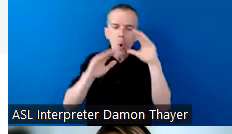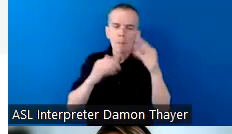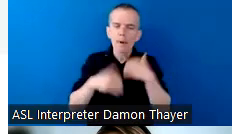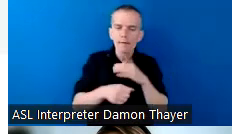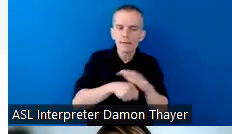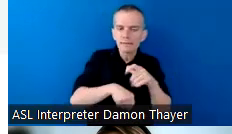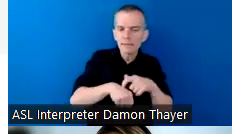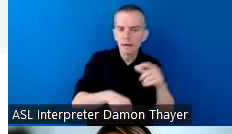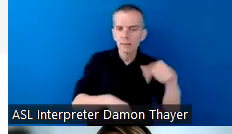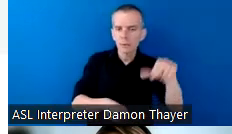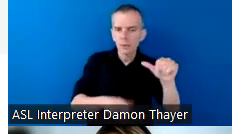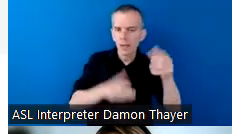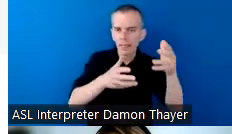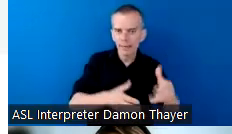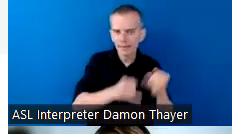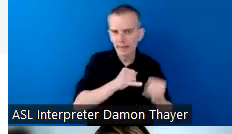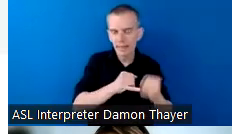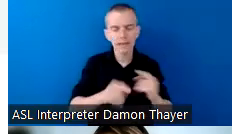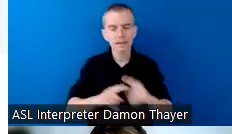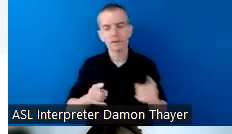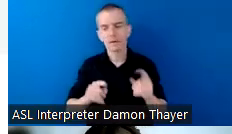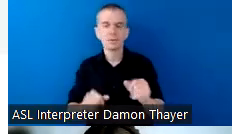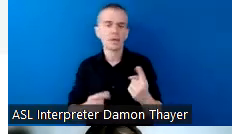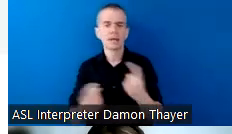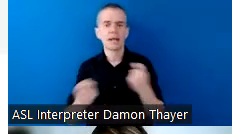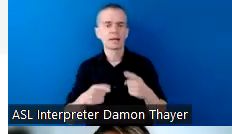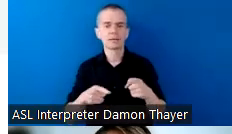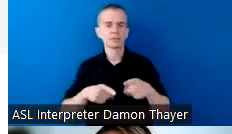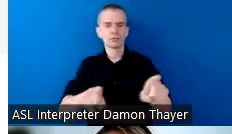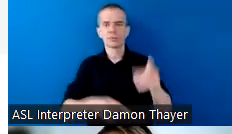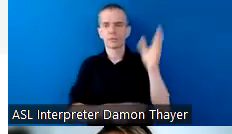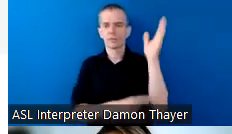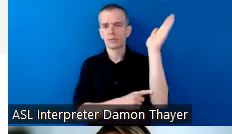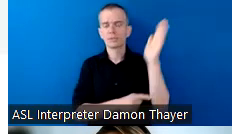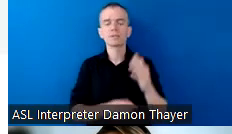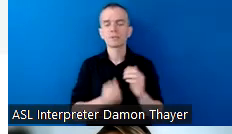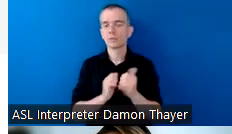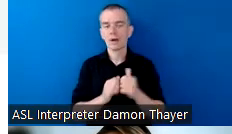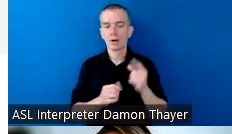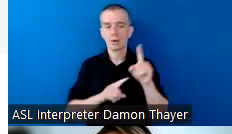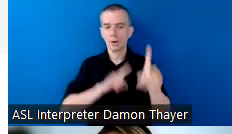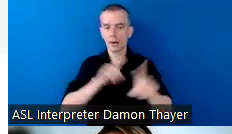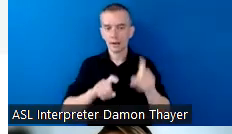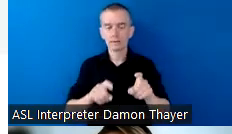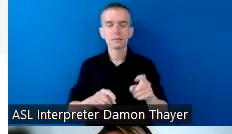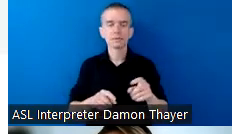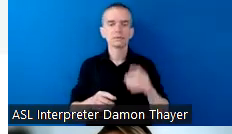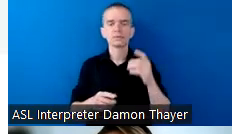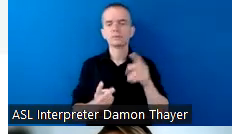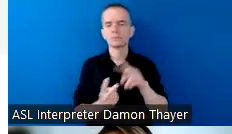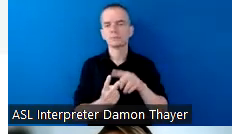meantime, your questions are welcome. So we ask throughout the presentation that Jamie is going to be going over, or Michael